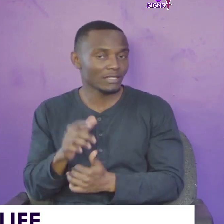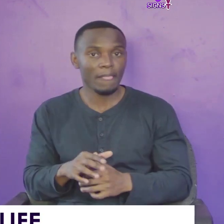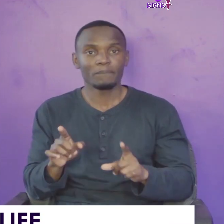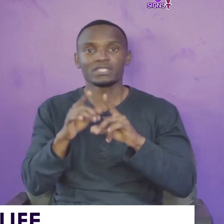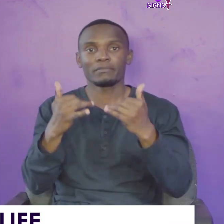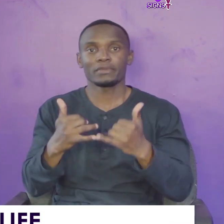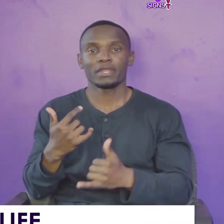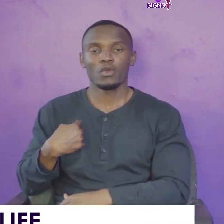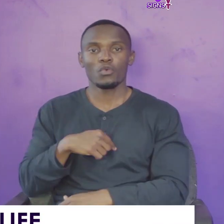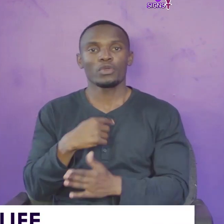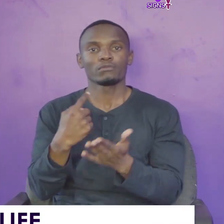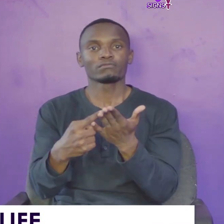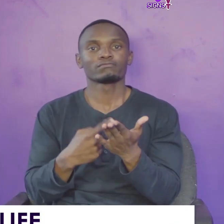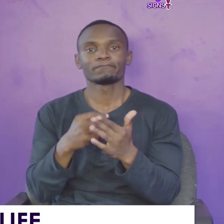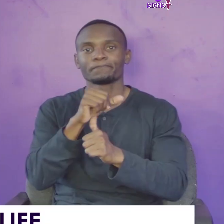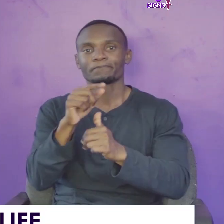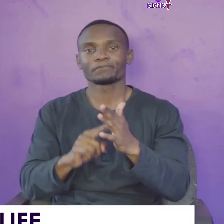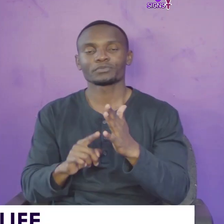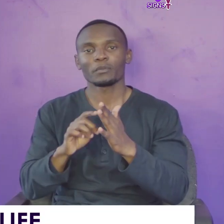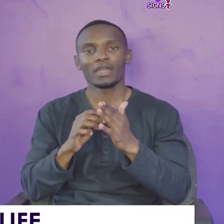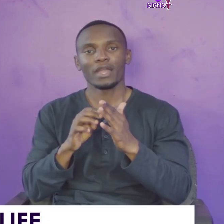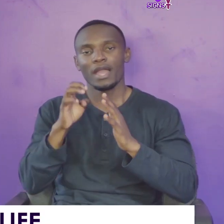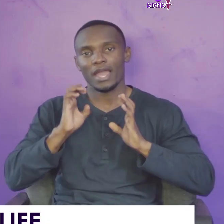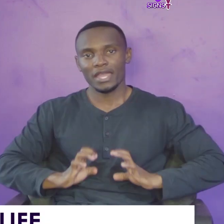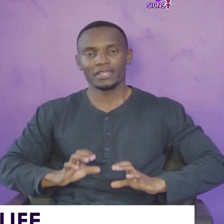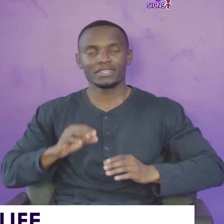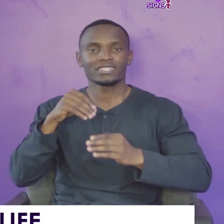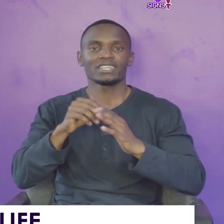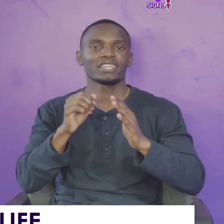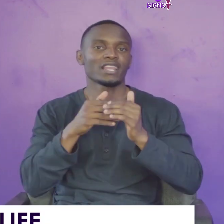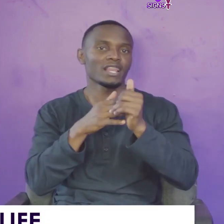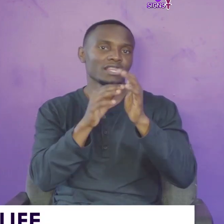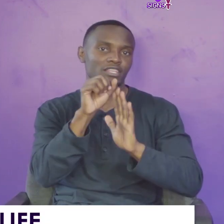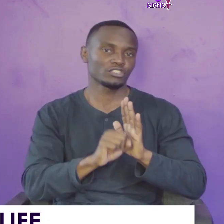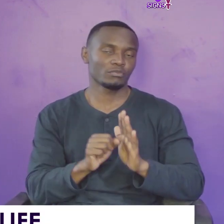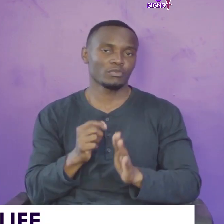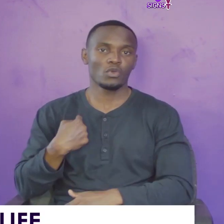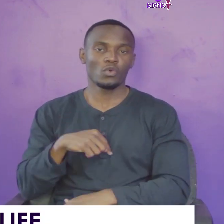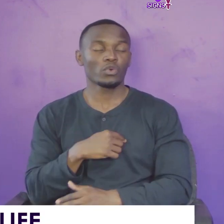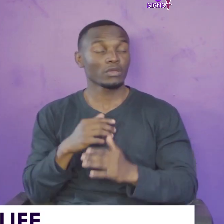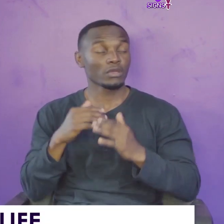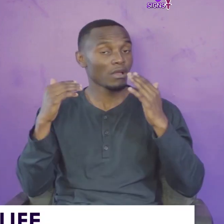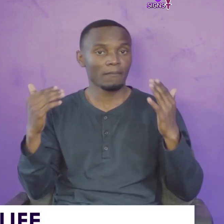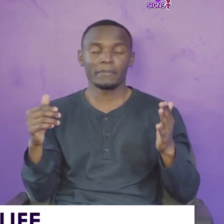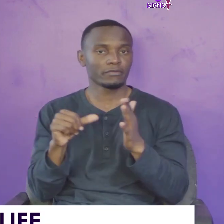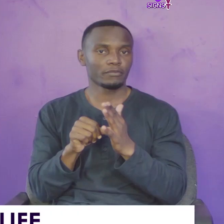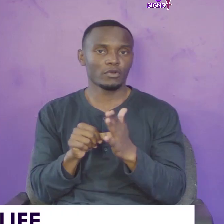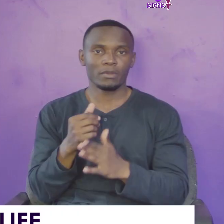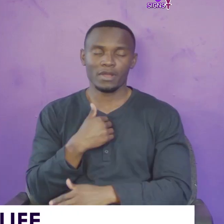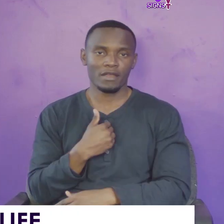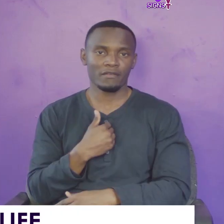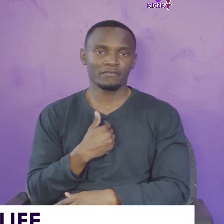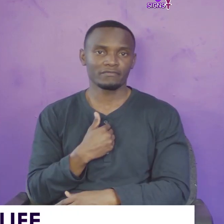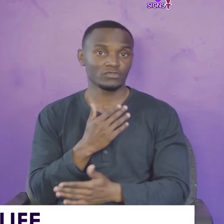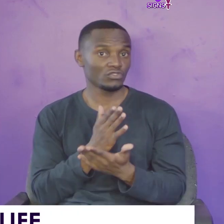about ethics in leadership. We have a big issue in the region at the moment. Am